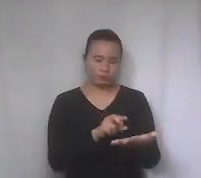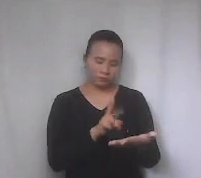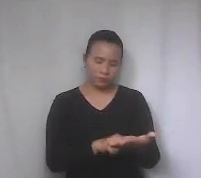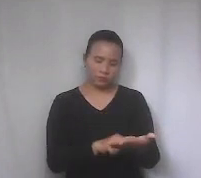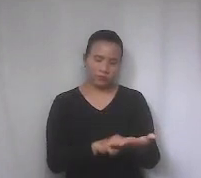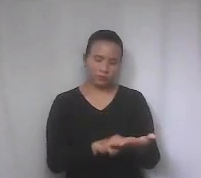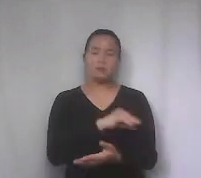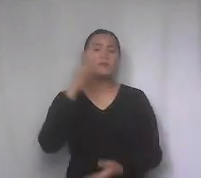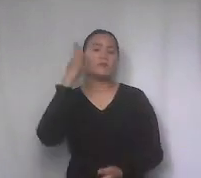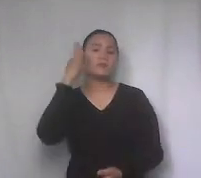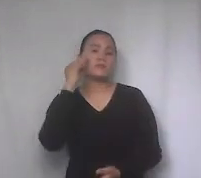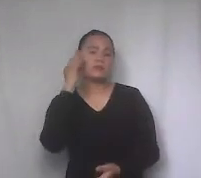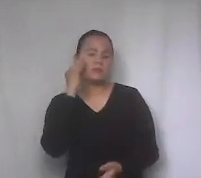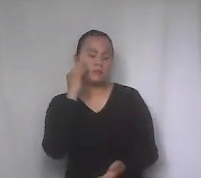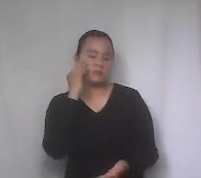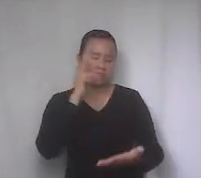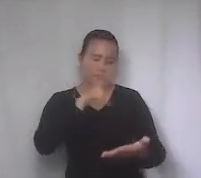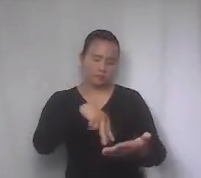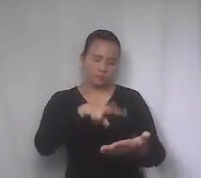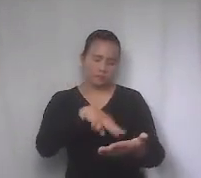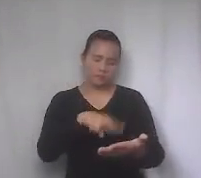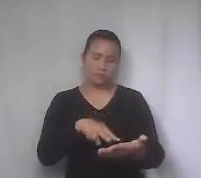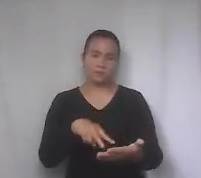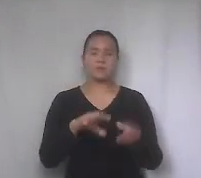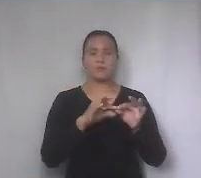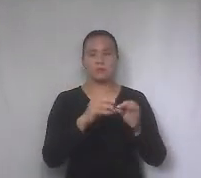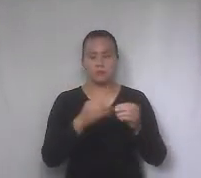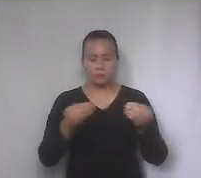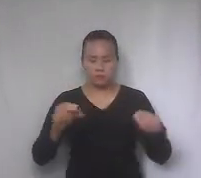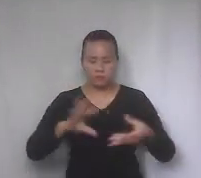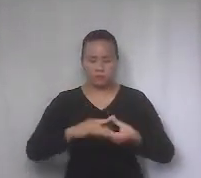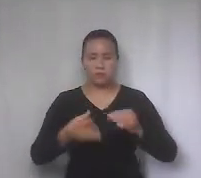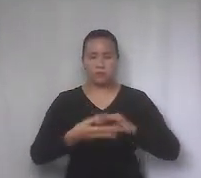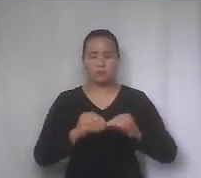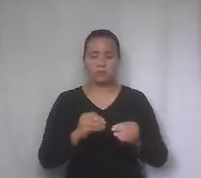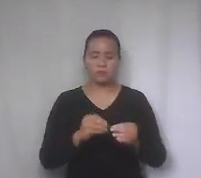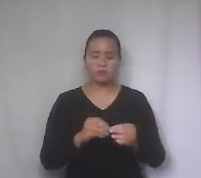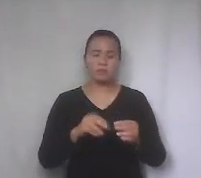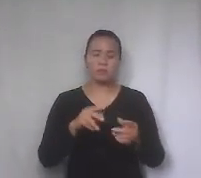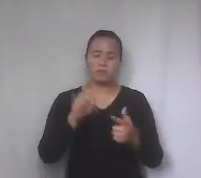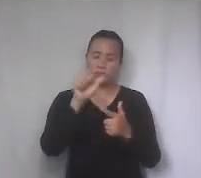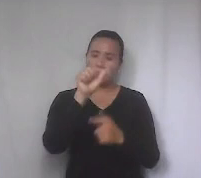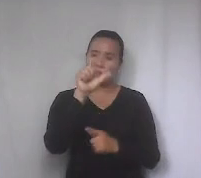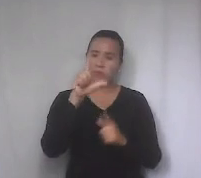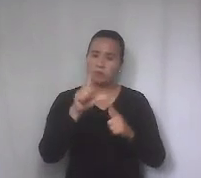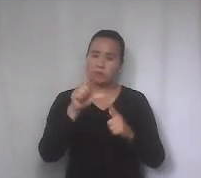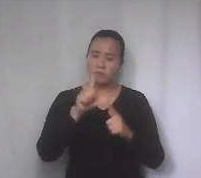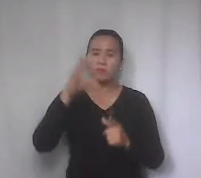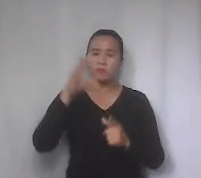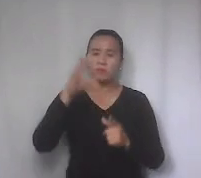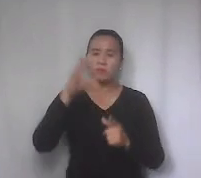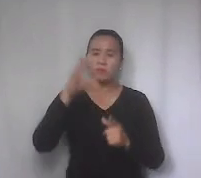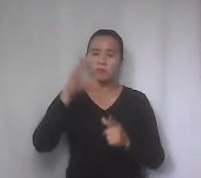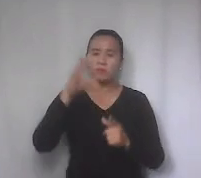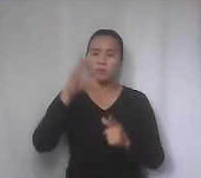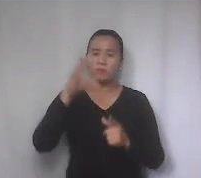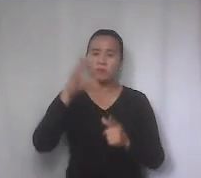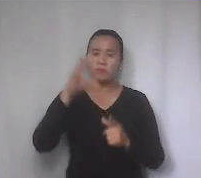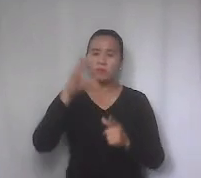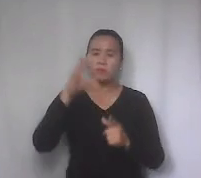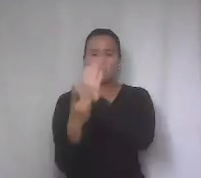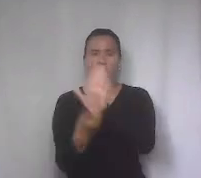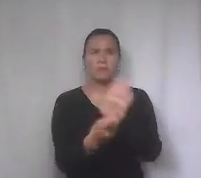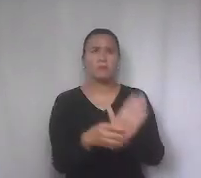reading stories. So, when we talk about phonological awareness, it's the ability to display sensitivity to sounds